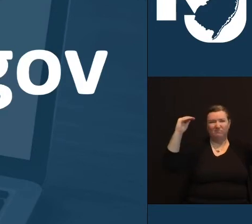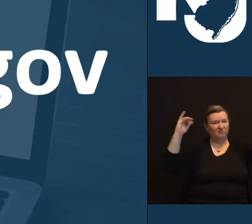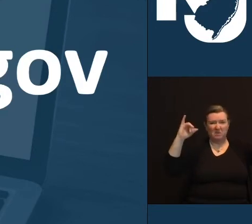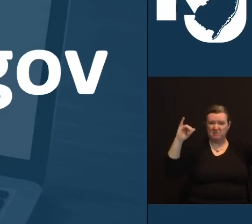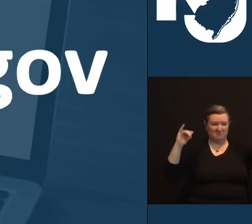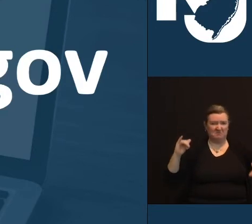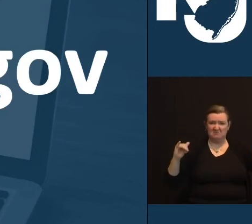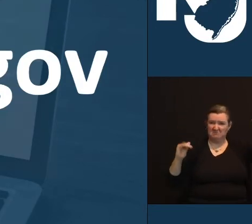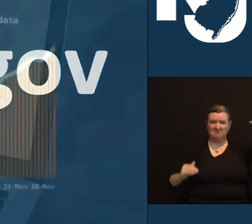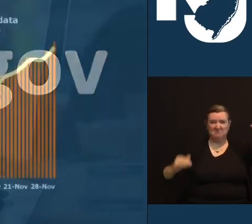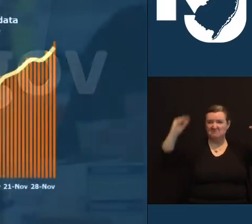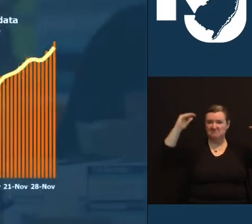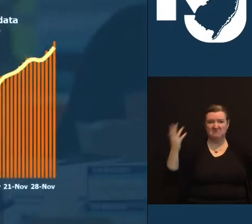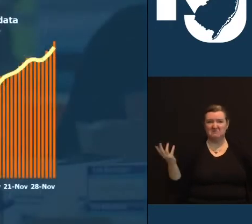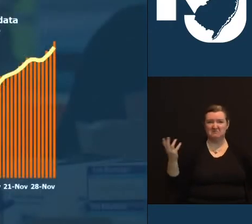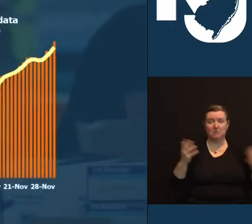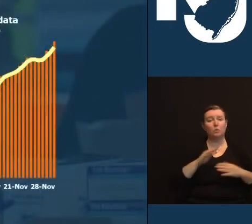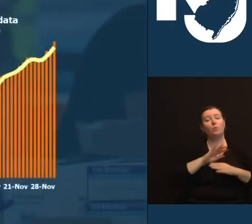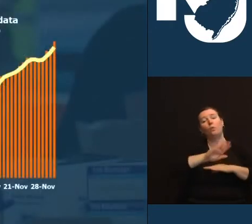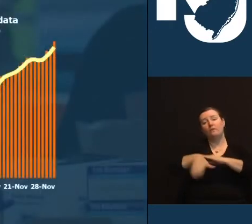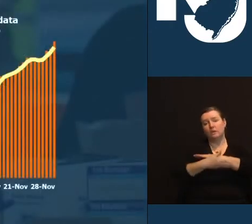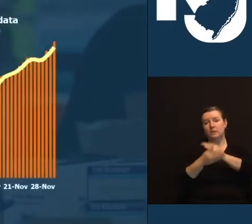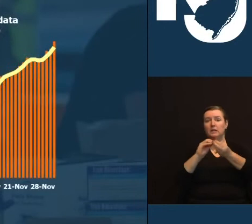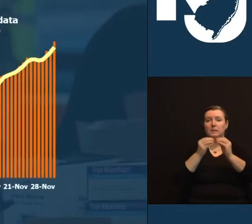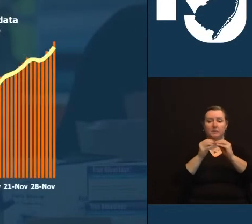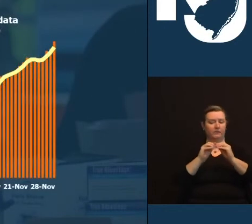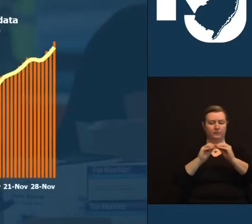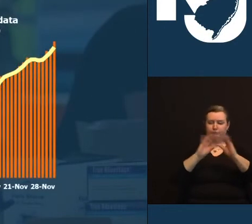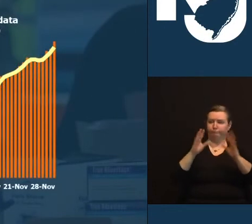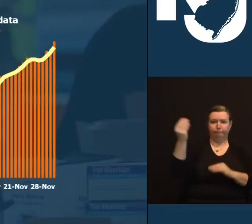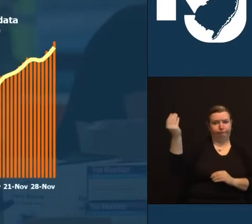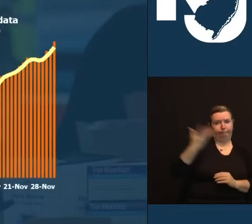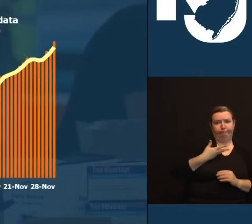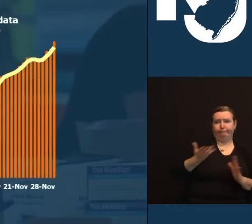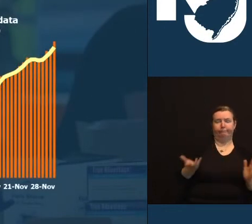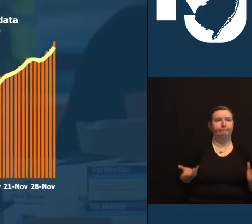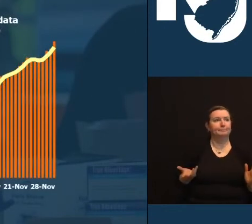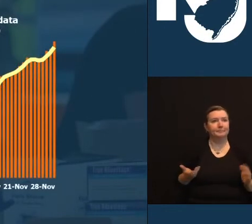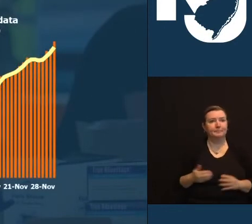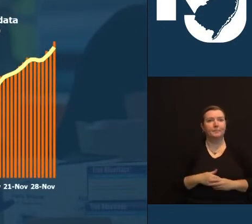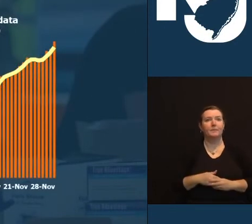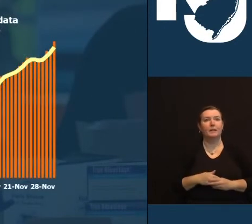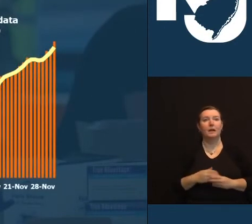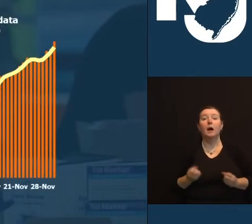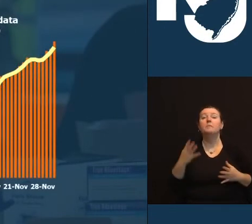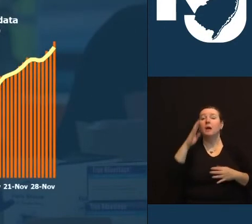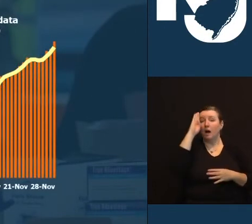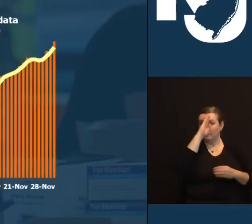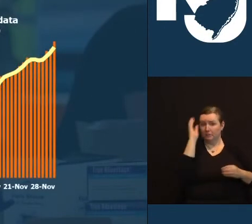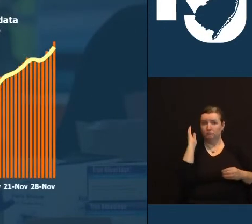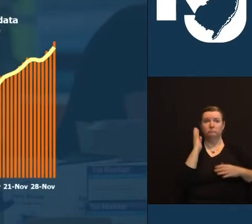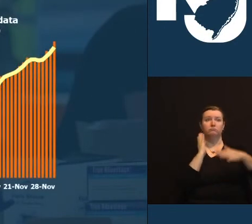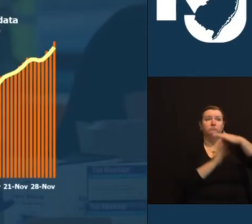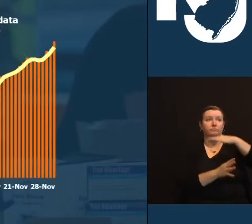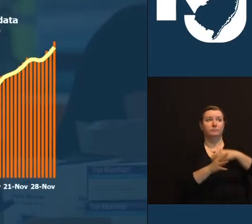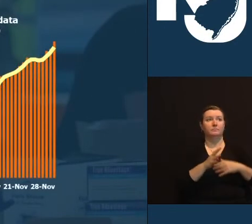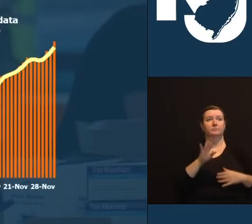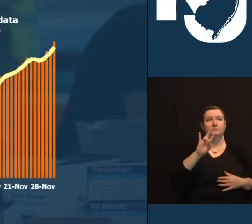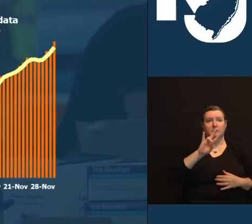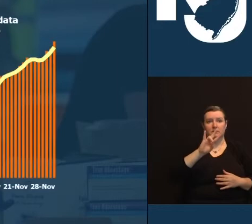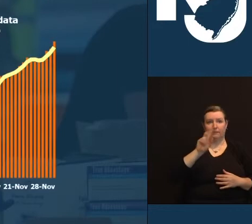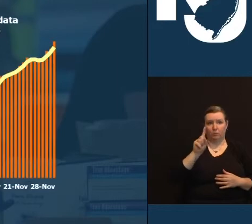numbers overnight tell us just that. Our hospitals, and by the way, we have 71 hospitals up and down our state. We're treating a total